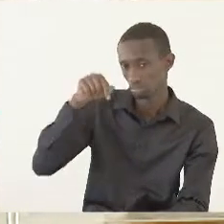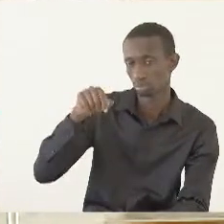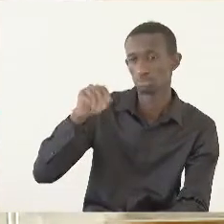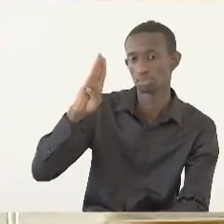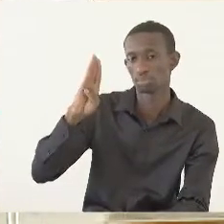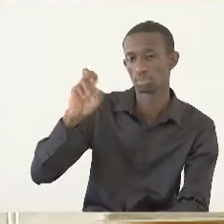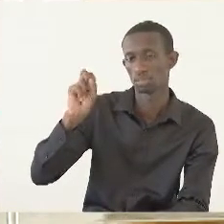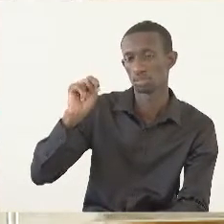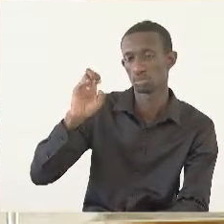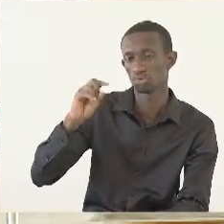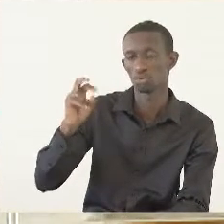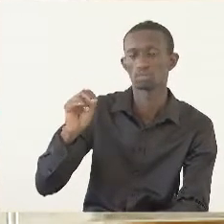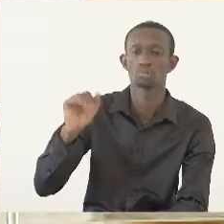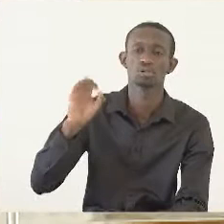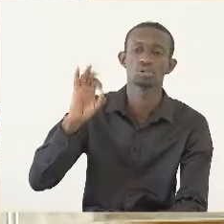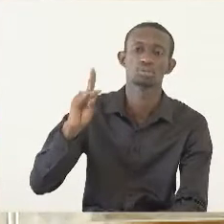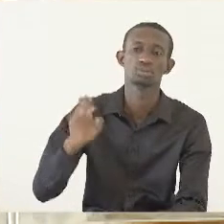acid.